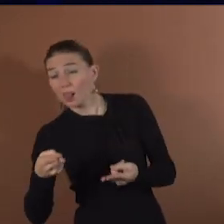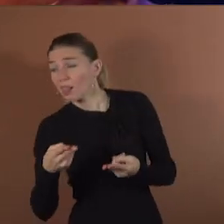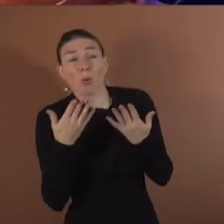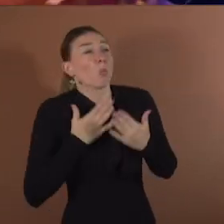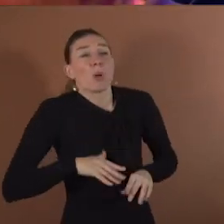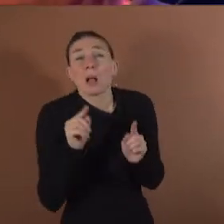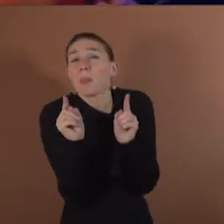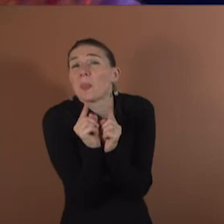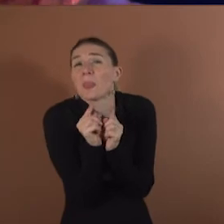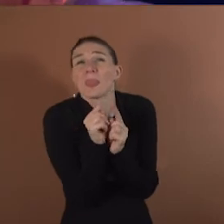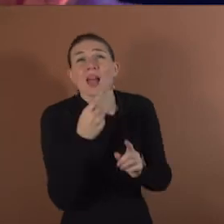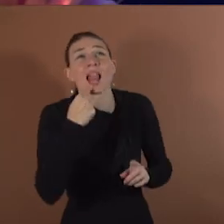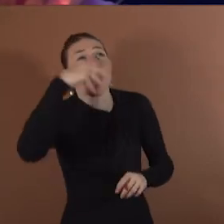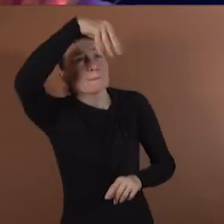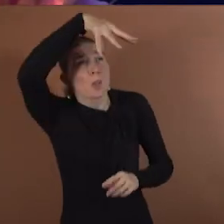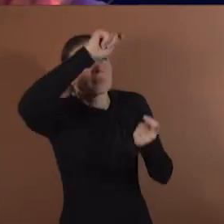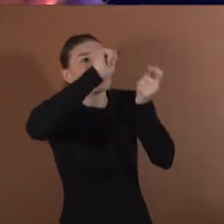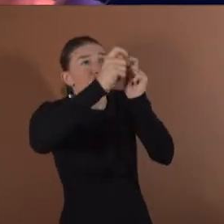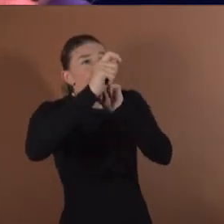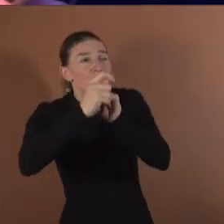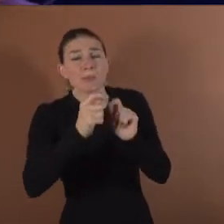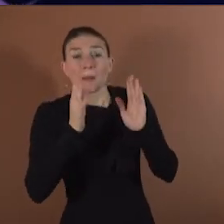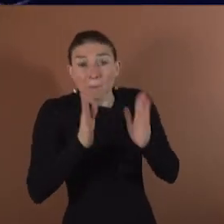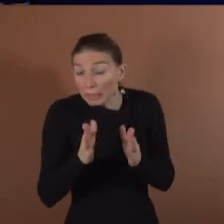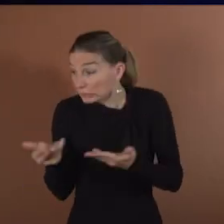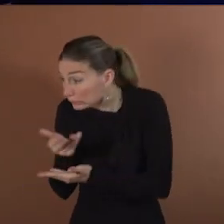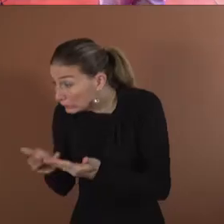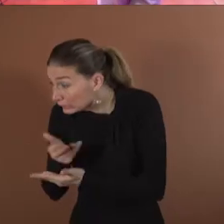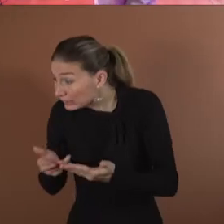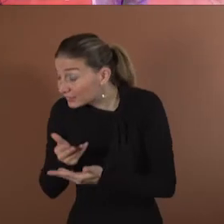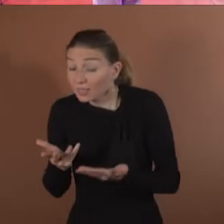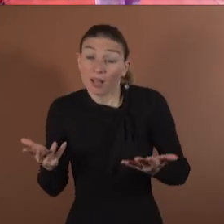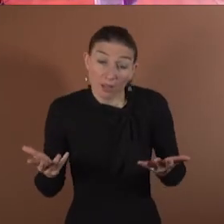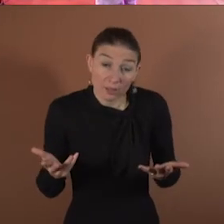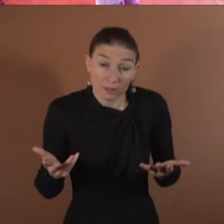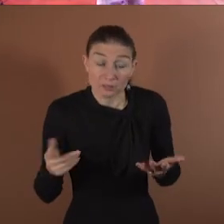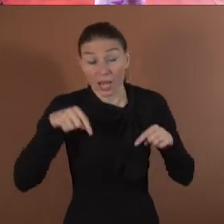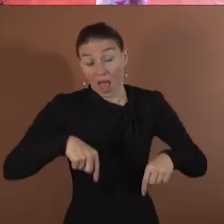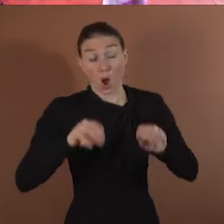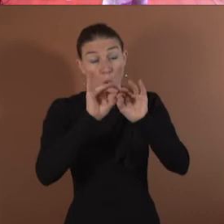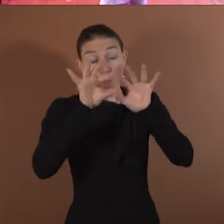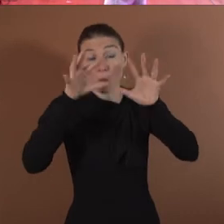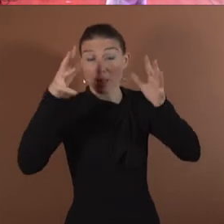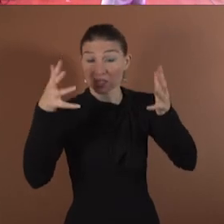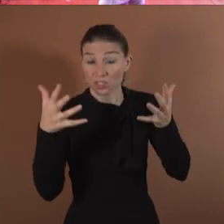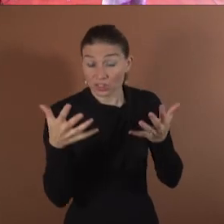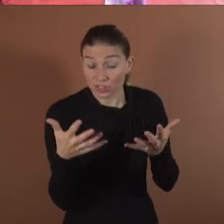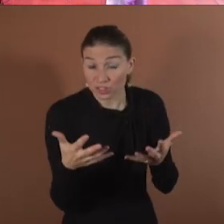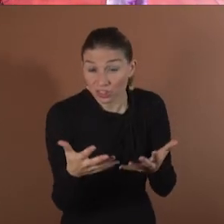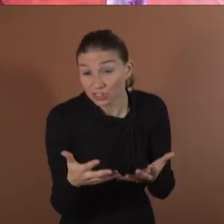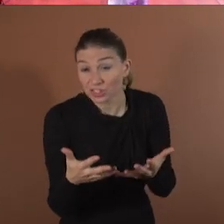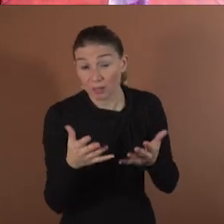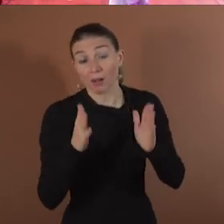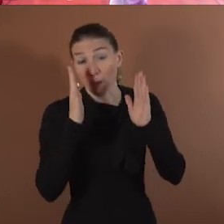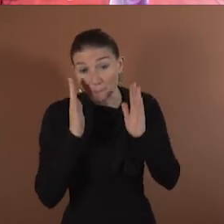we don't do that, truly we're going to be in trouble. So that's globalization. Now, it's easy to talk in a gloomy way about globalization,